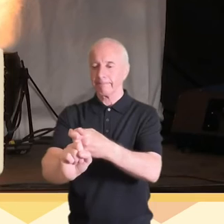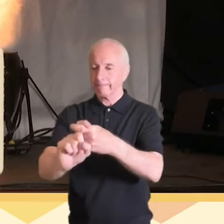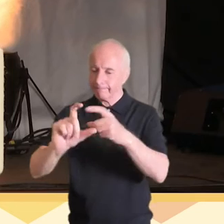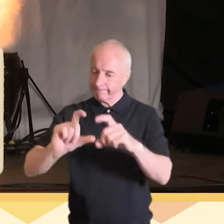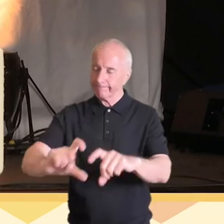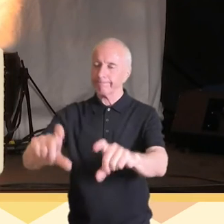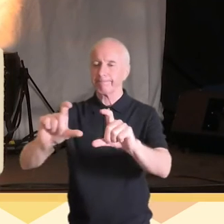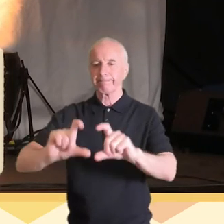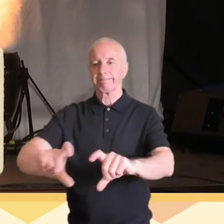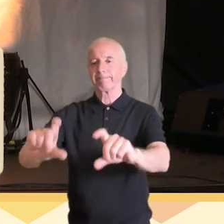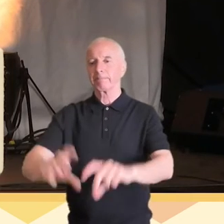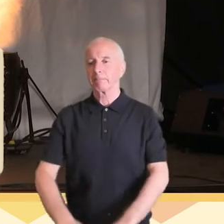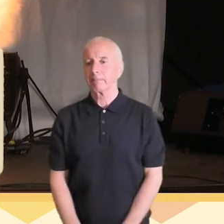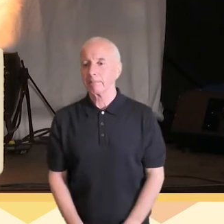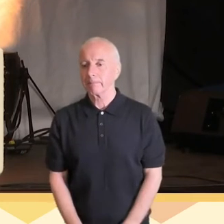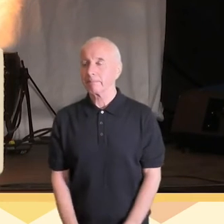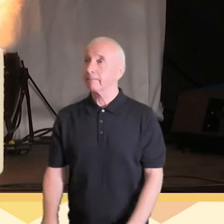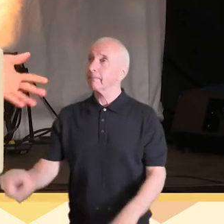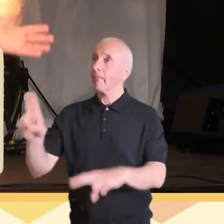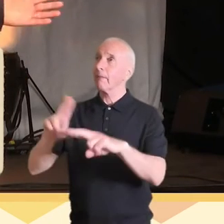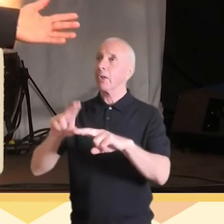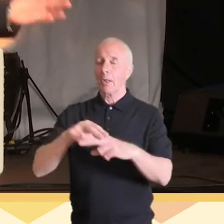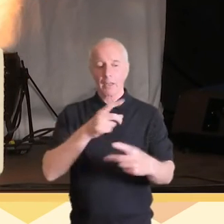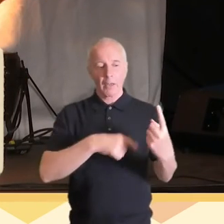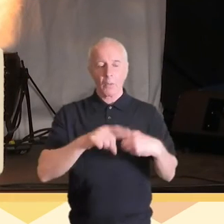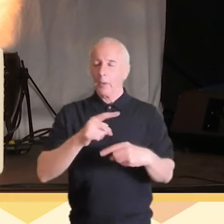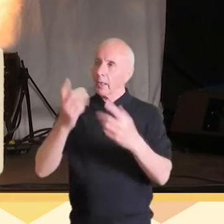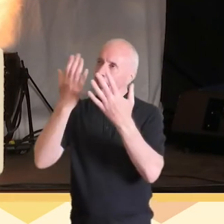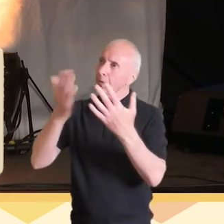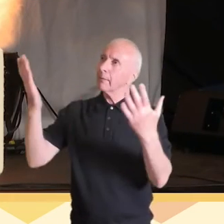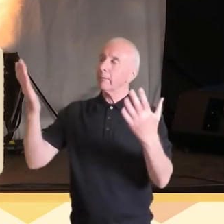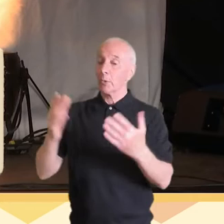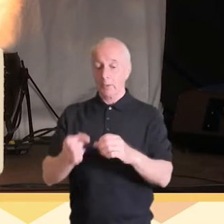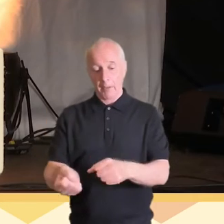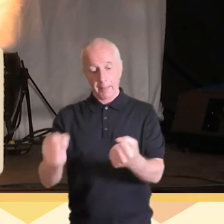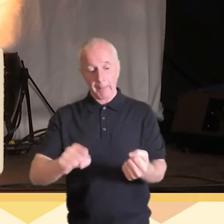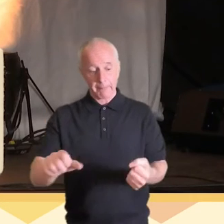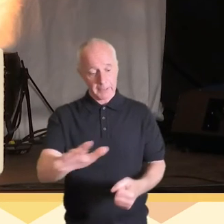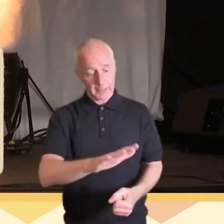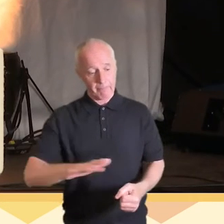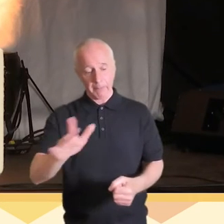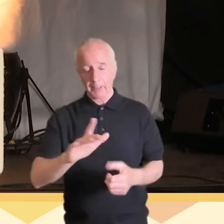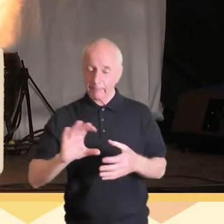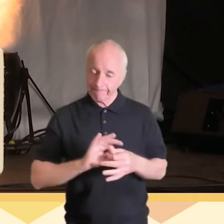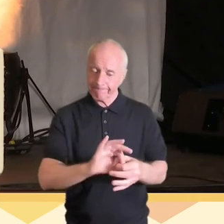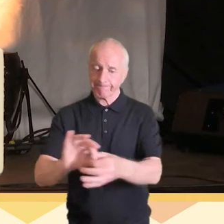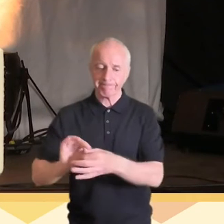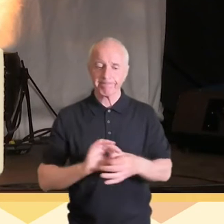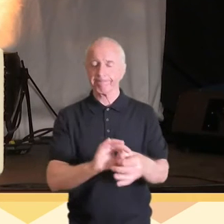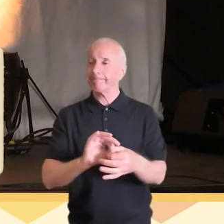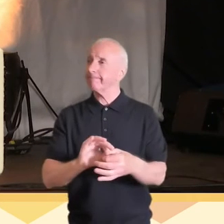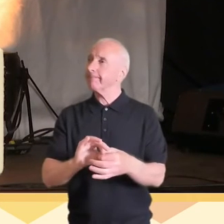generations. Father, we come before you as a Baptist family, united in our